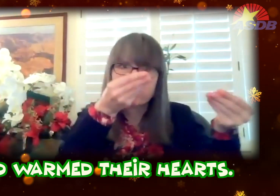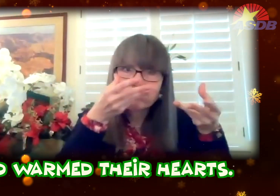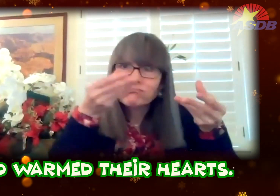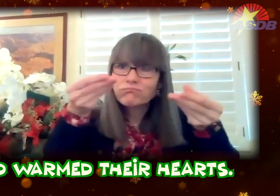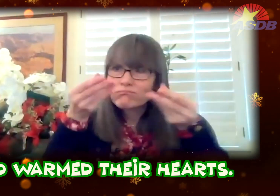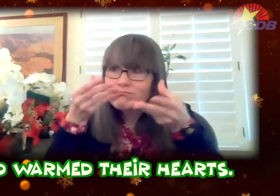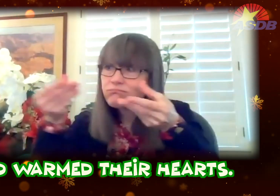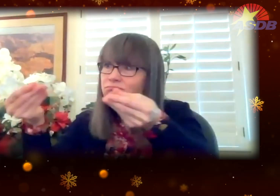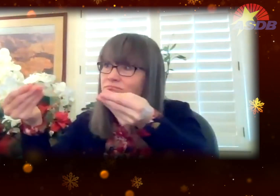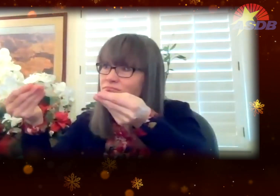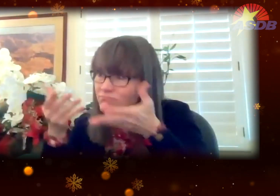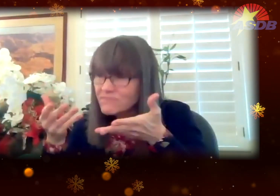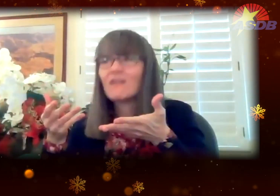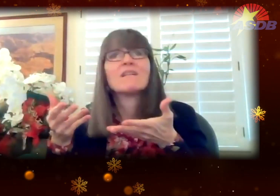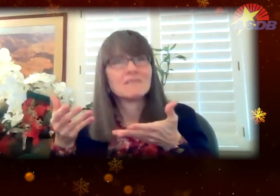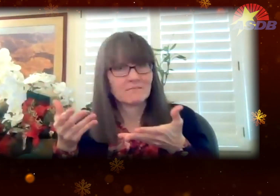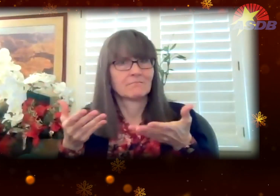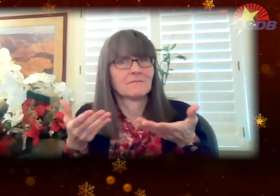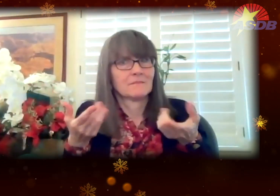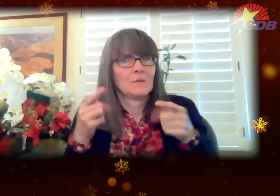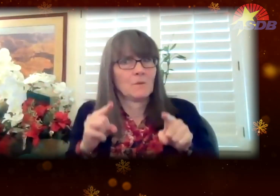and warmed their hearts.